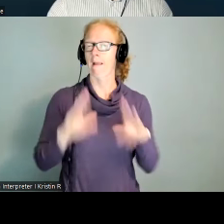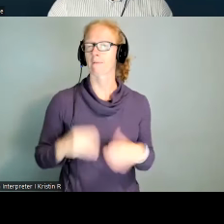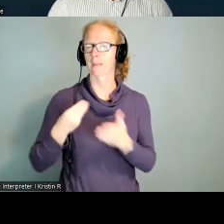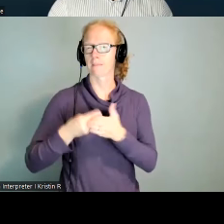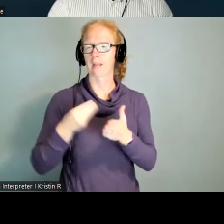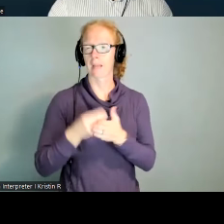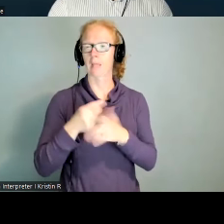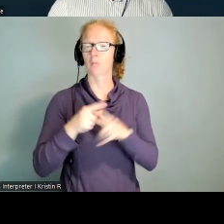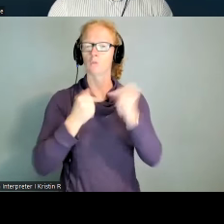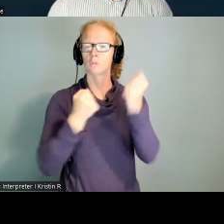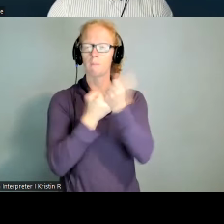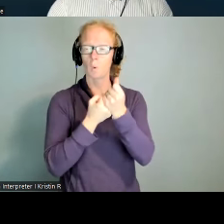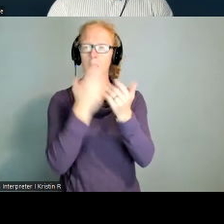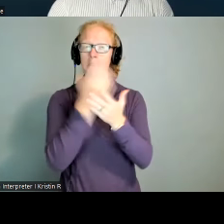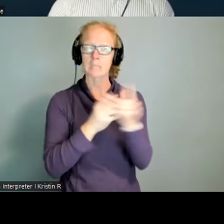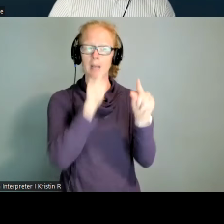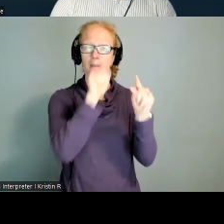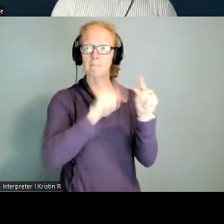units.